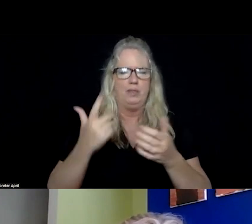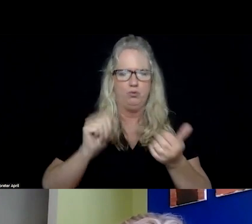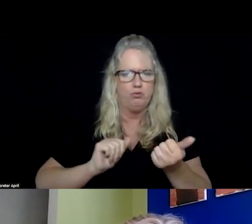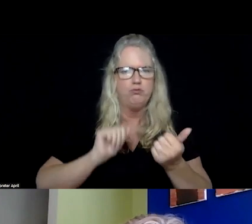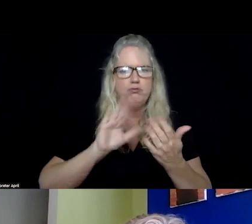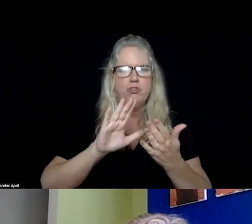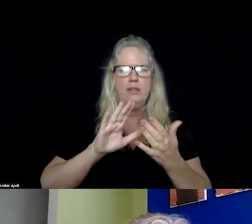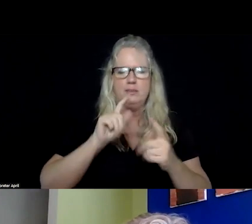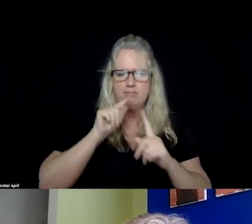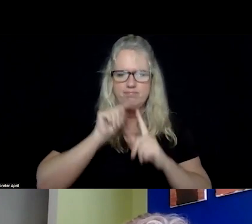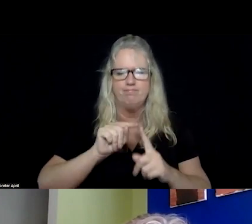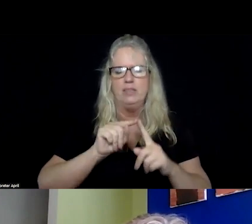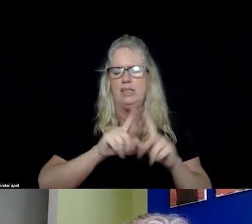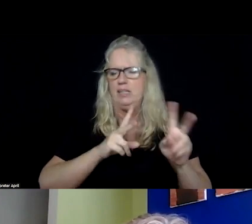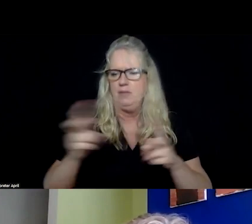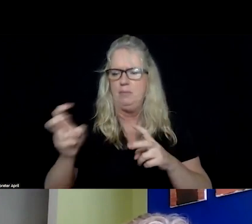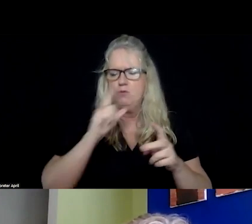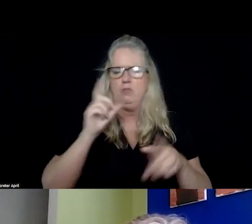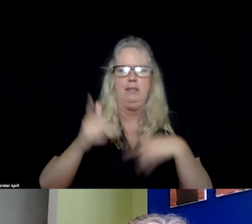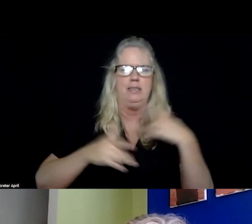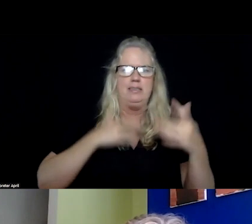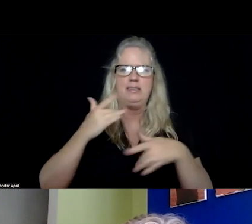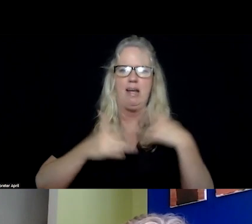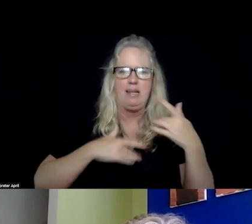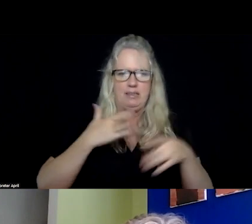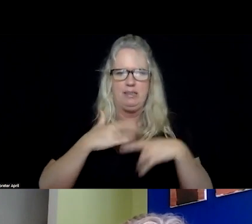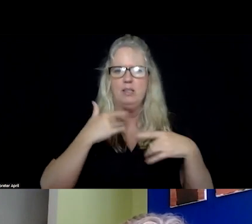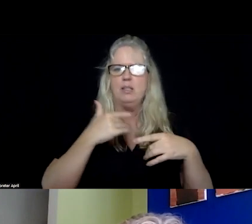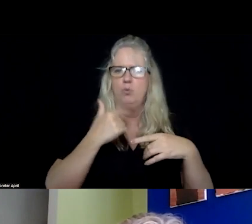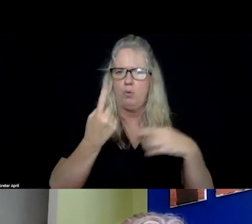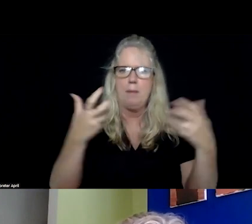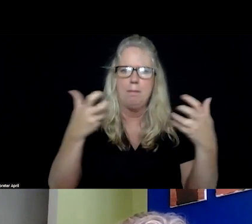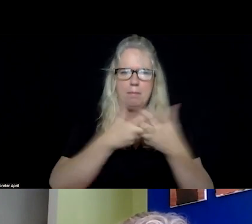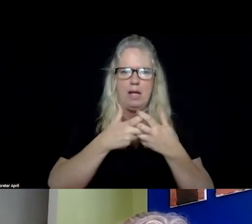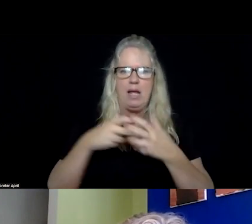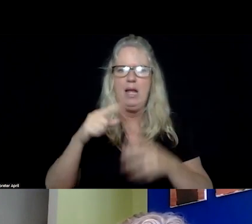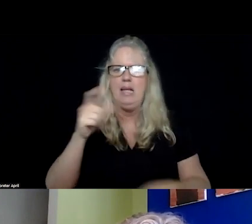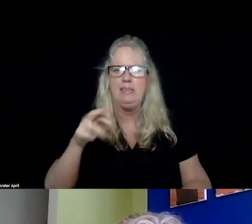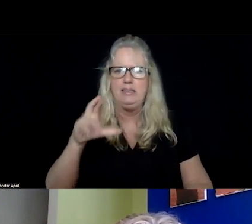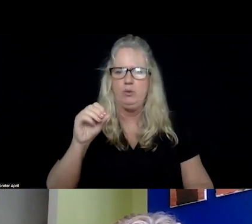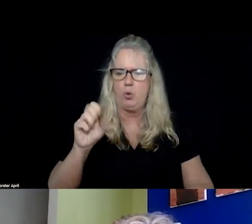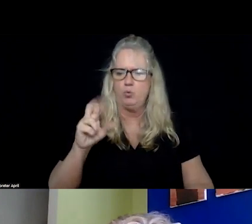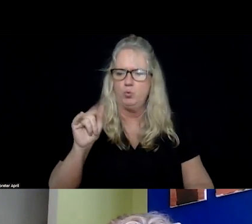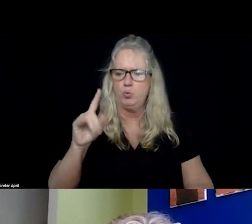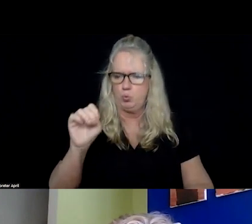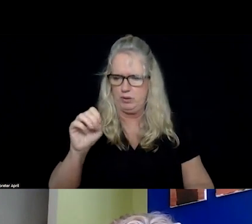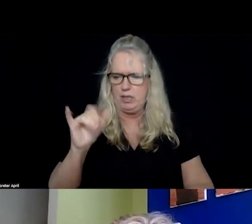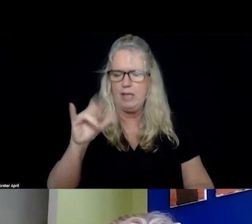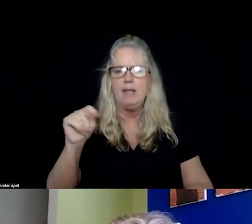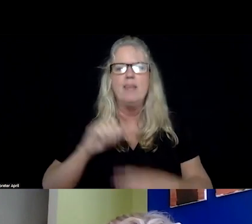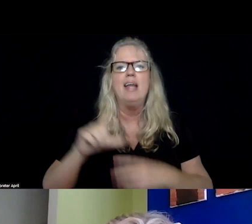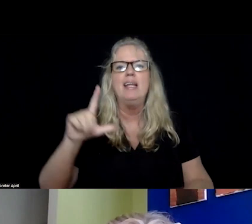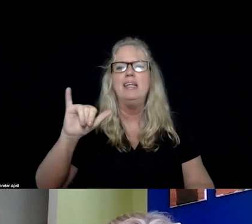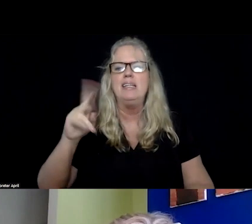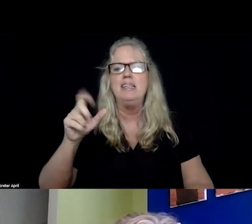specific issue. And we are really excited that one of the matches is the Zero Suicide Summit being held in Liverpool